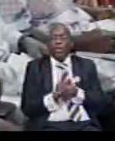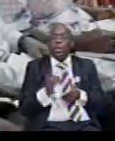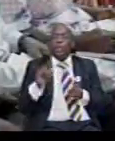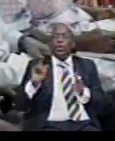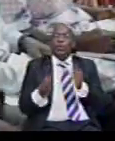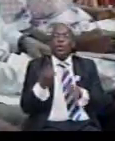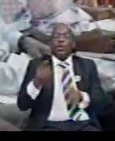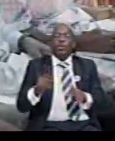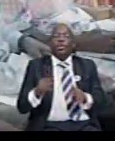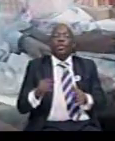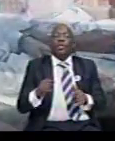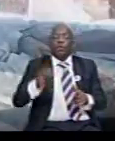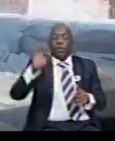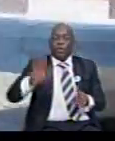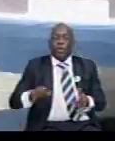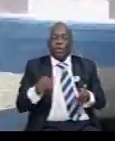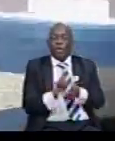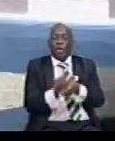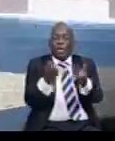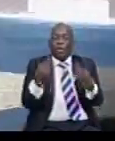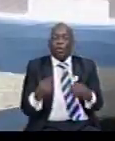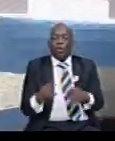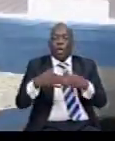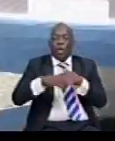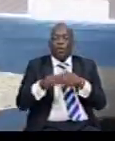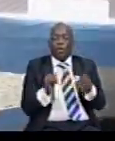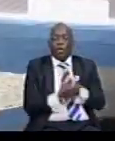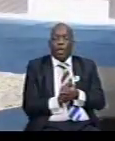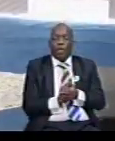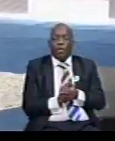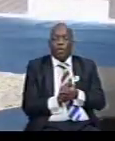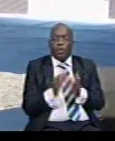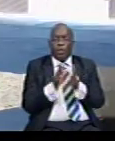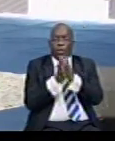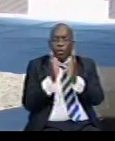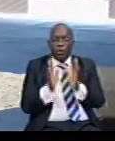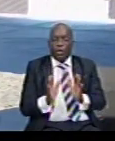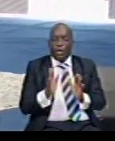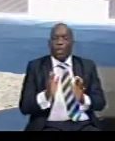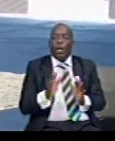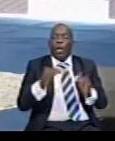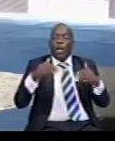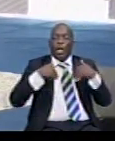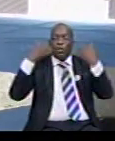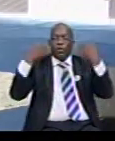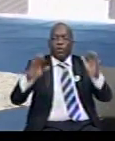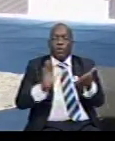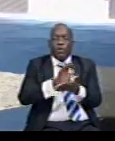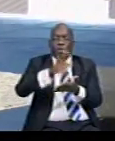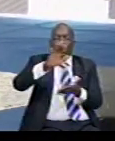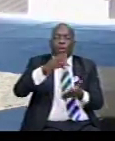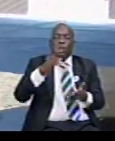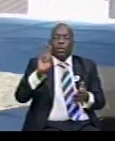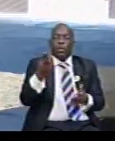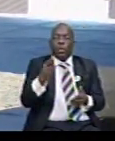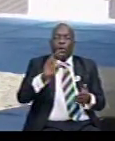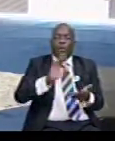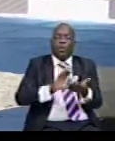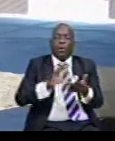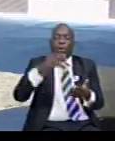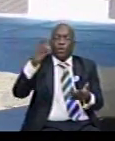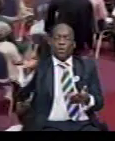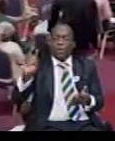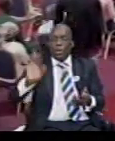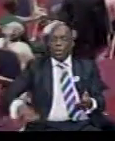short prayer is now at the, has finished university now, and the second child came, is doing this, and the